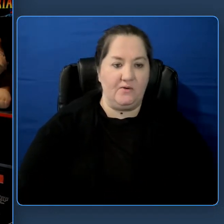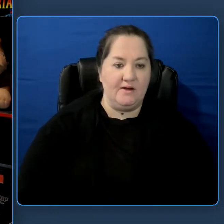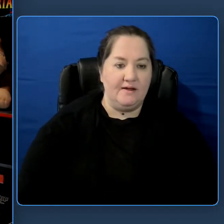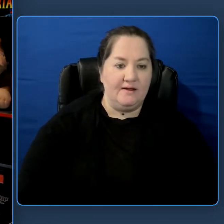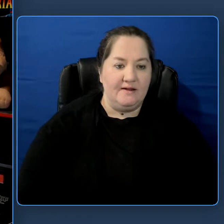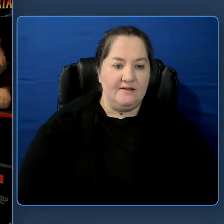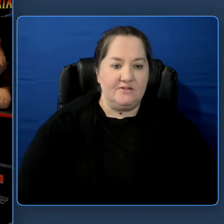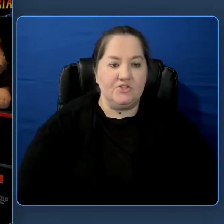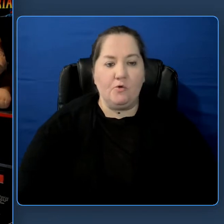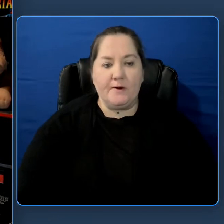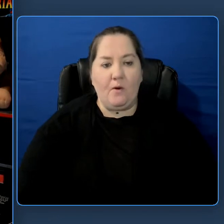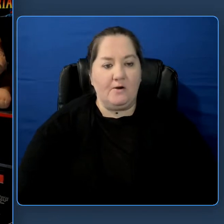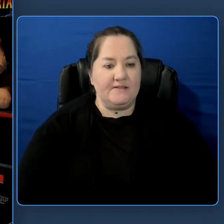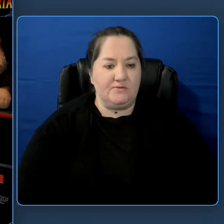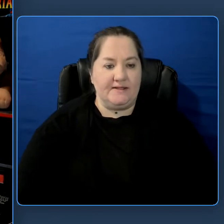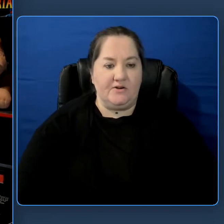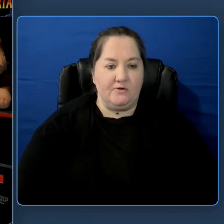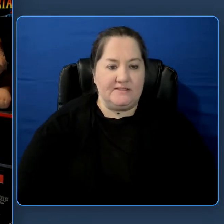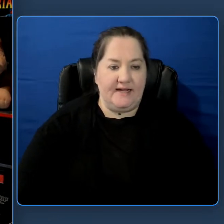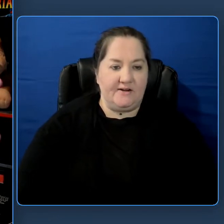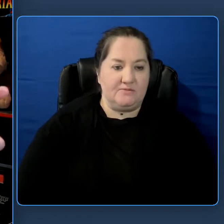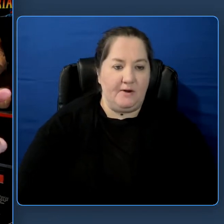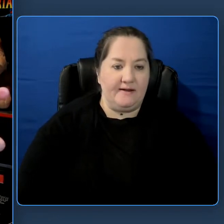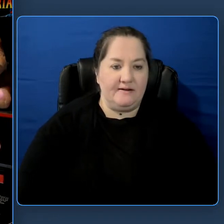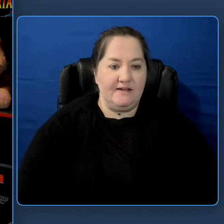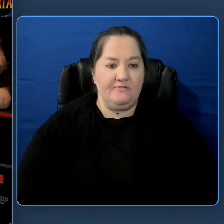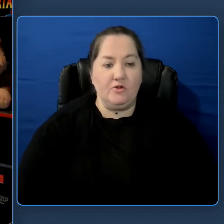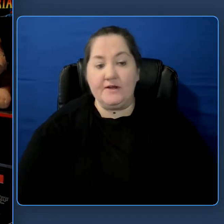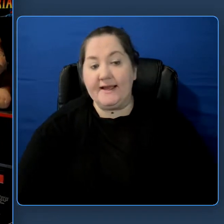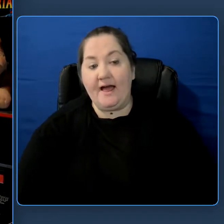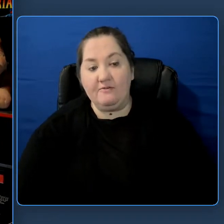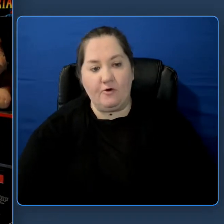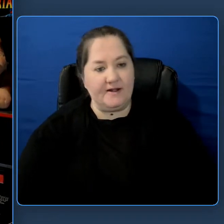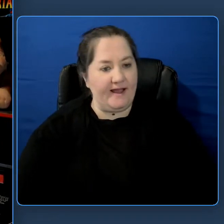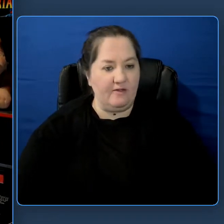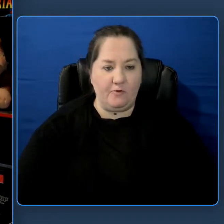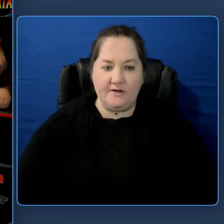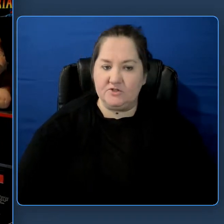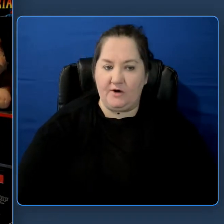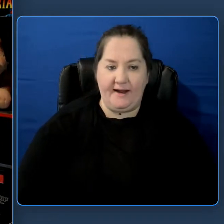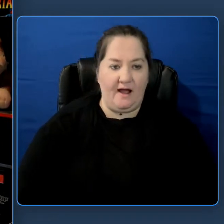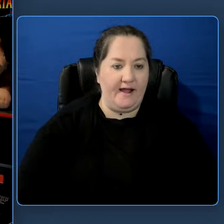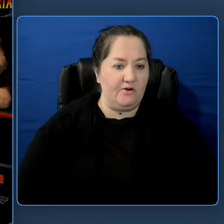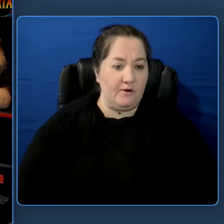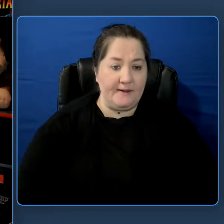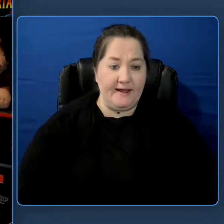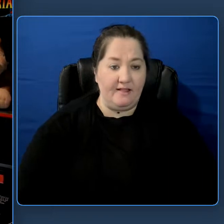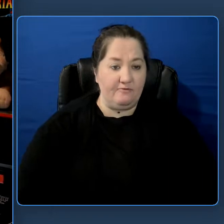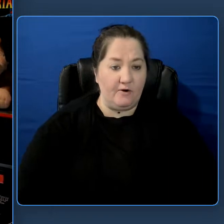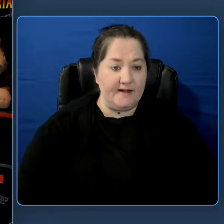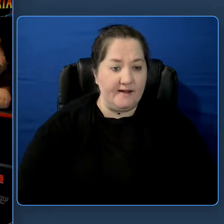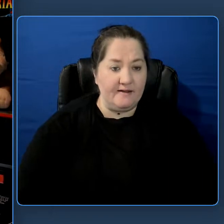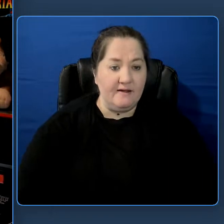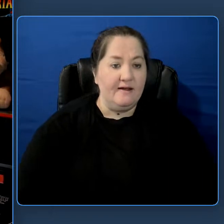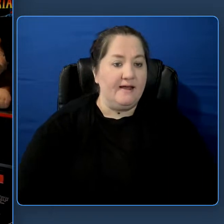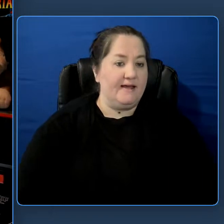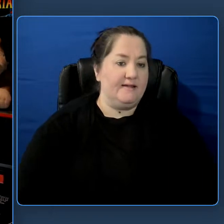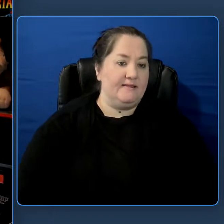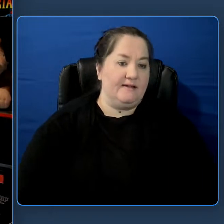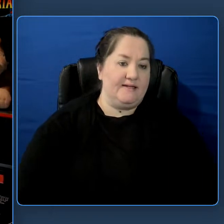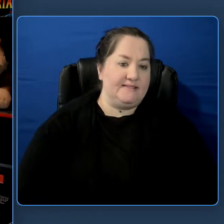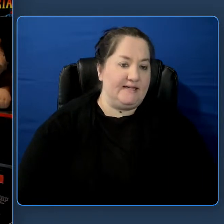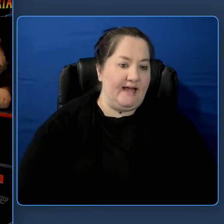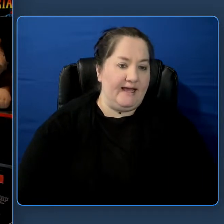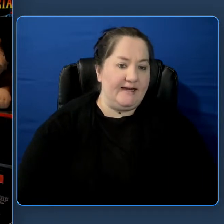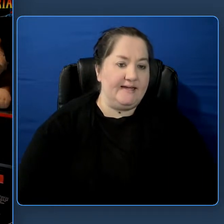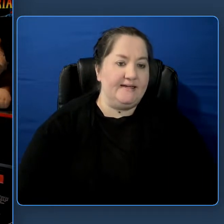wheelchairs. So there's no requirements really or no standards. But if you look at California is great. I grew up in California